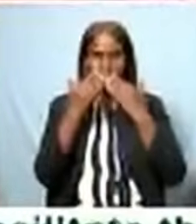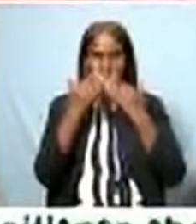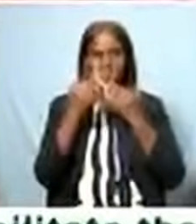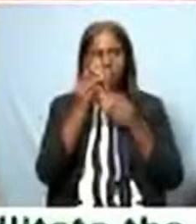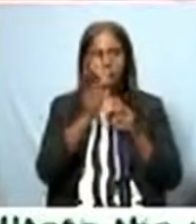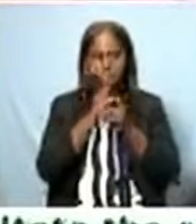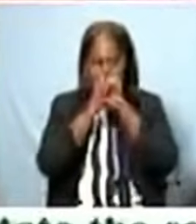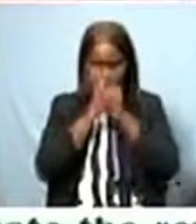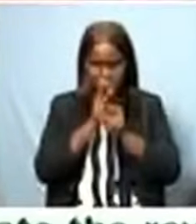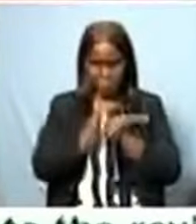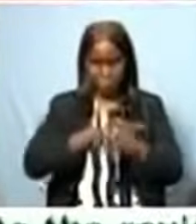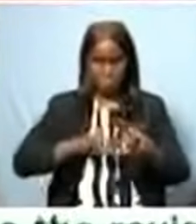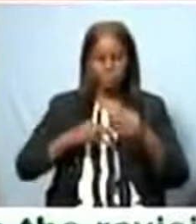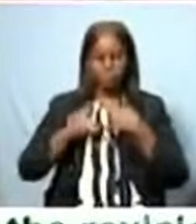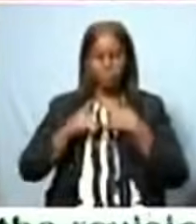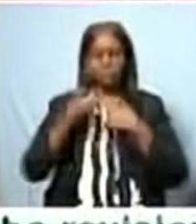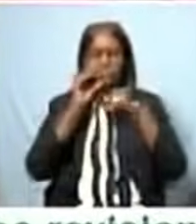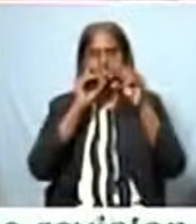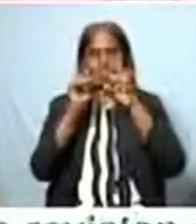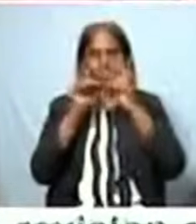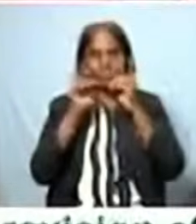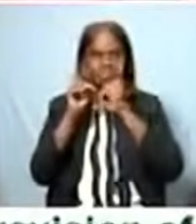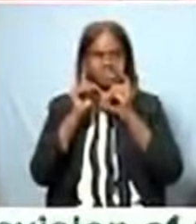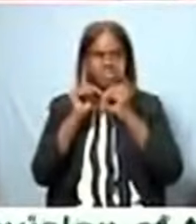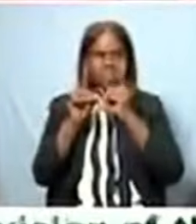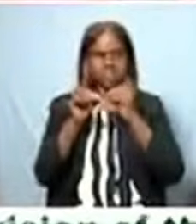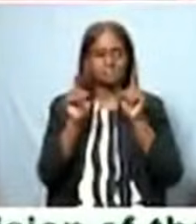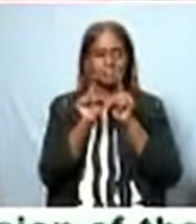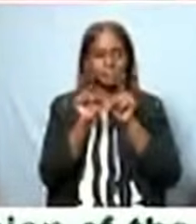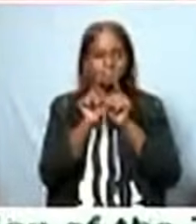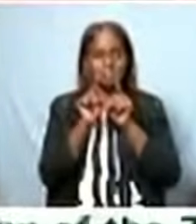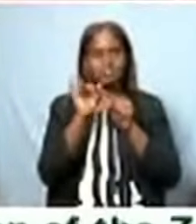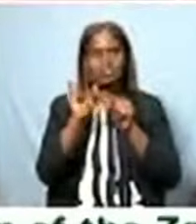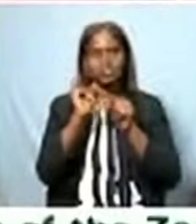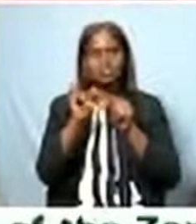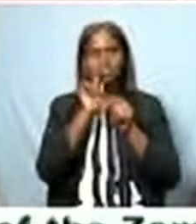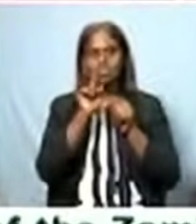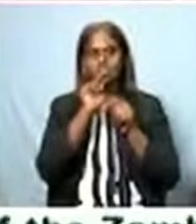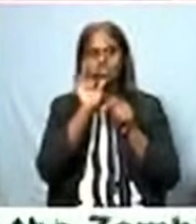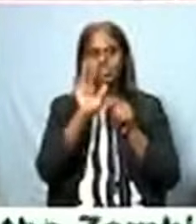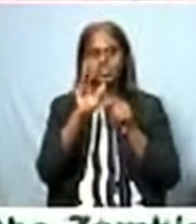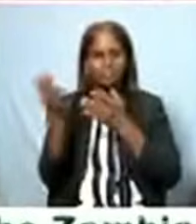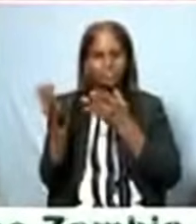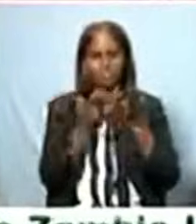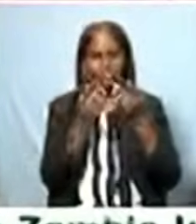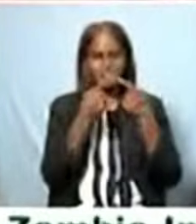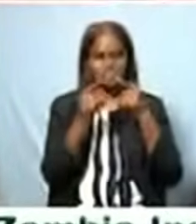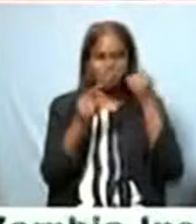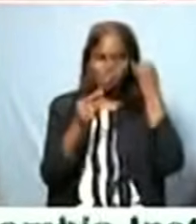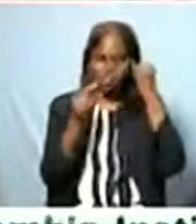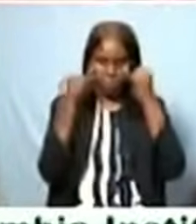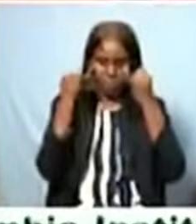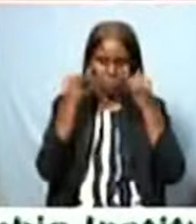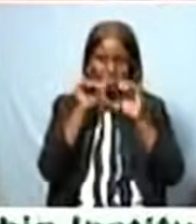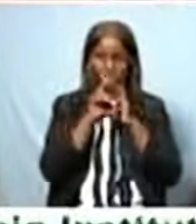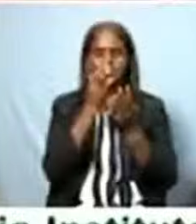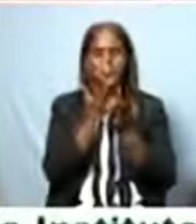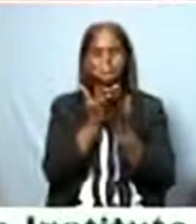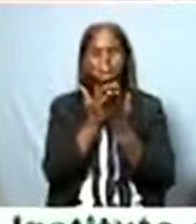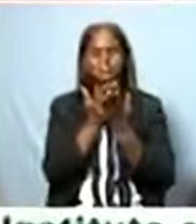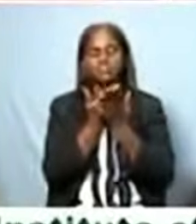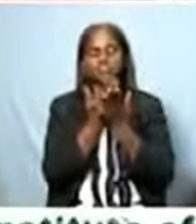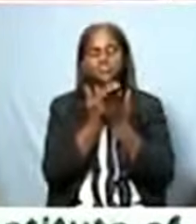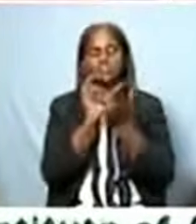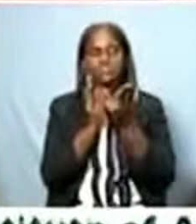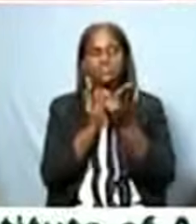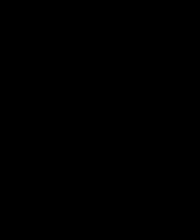honorable members that have debated and indeed brought the different views on the motion.